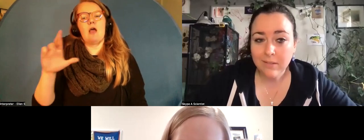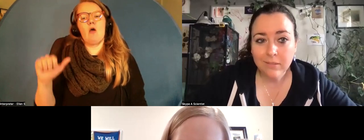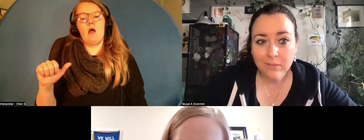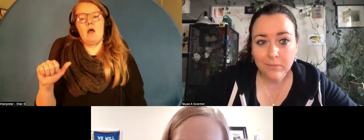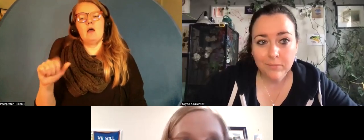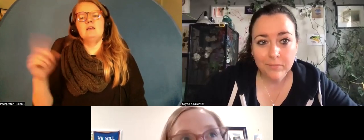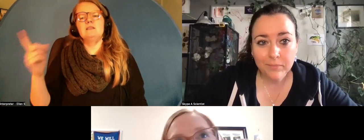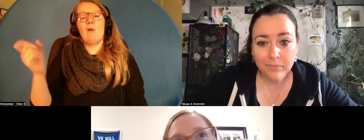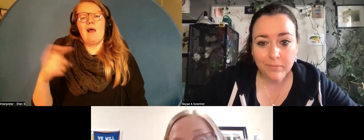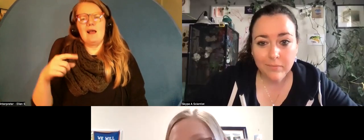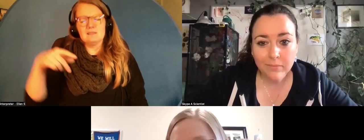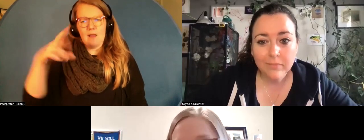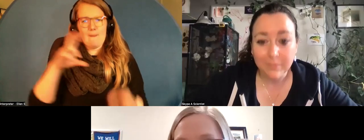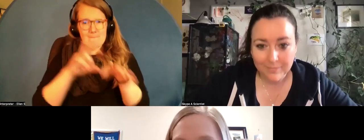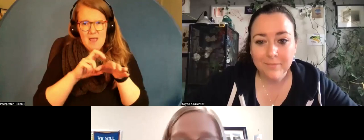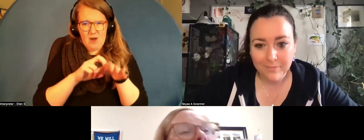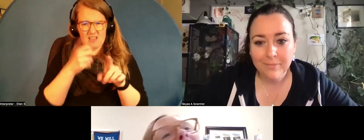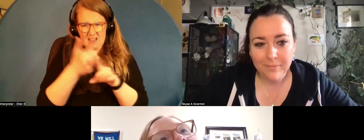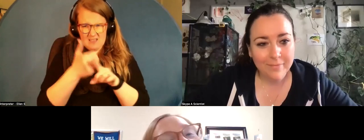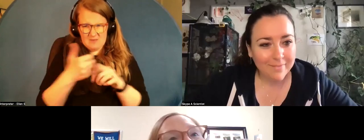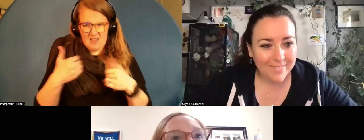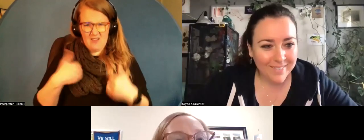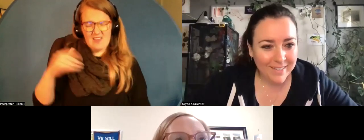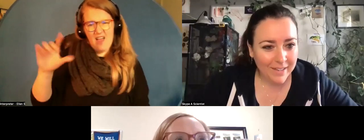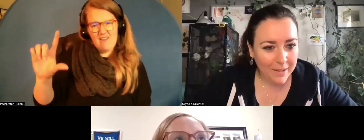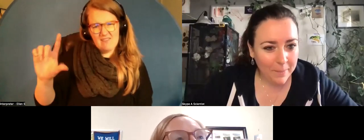legs? Yes, they do.